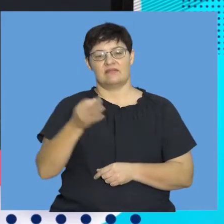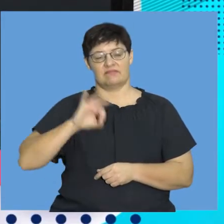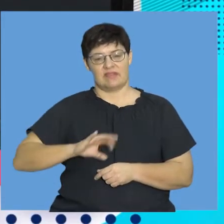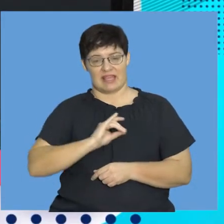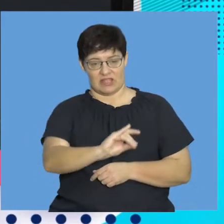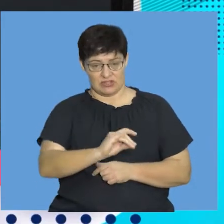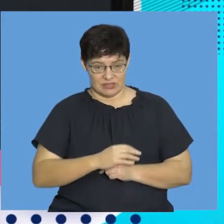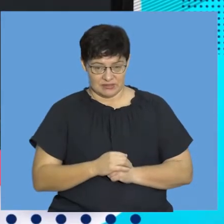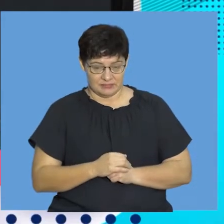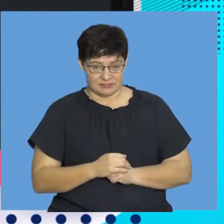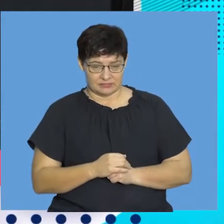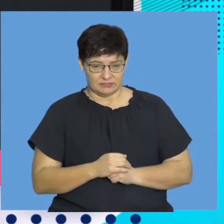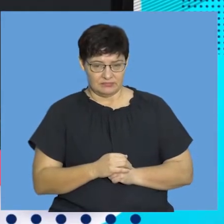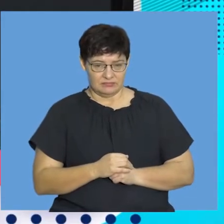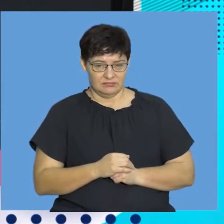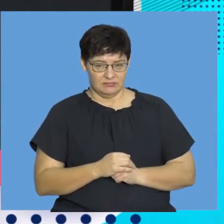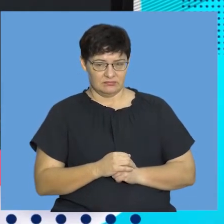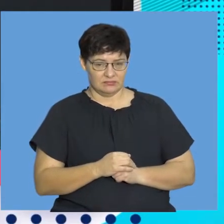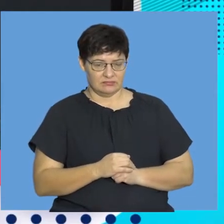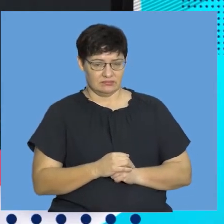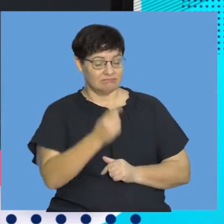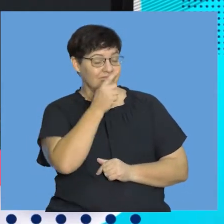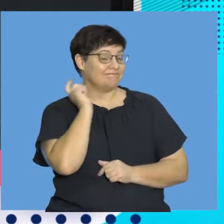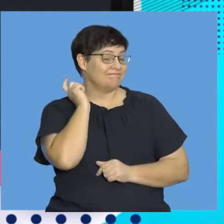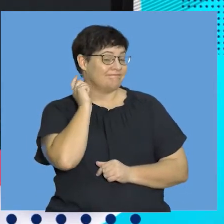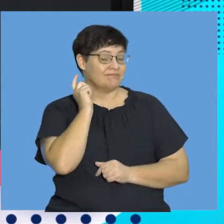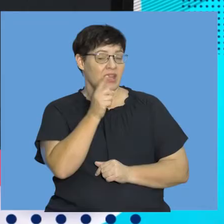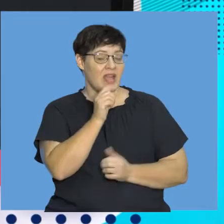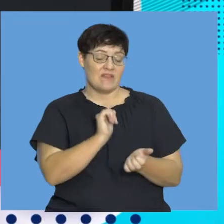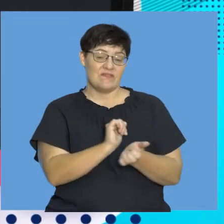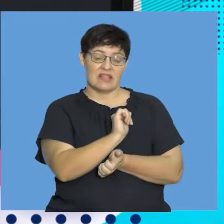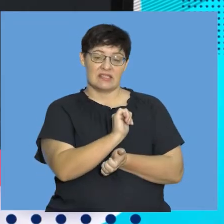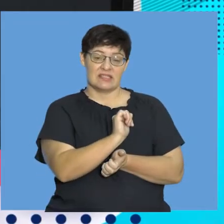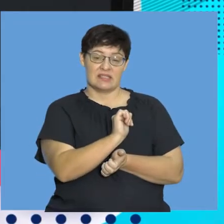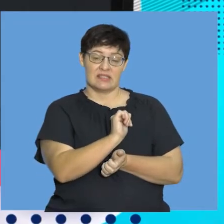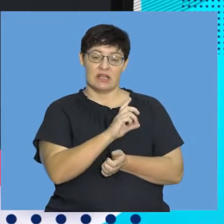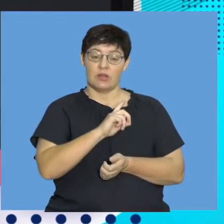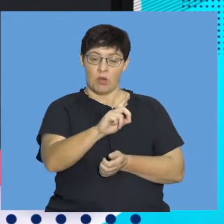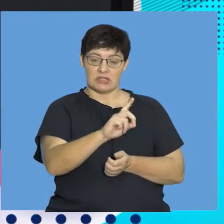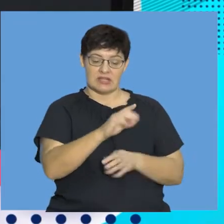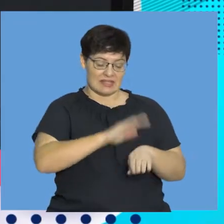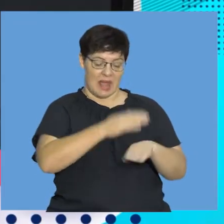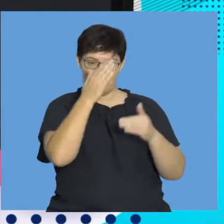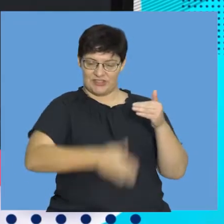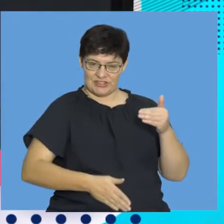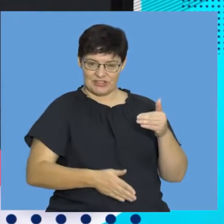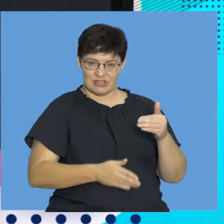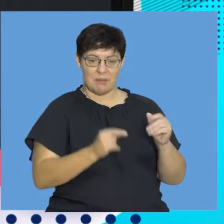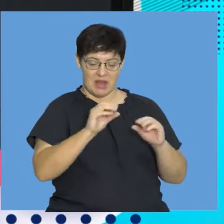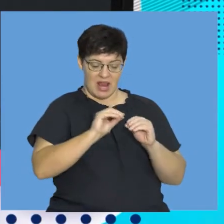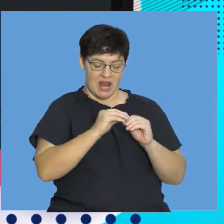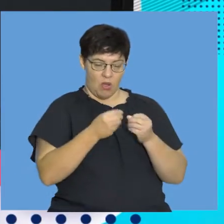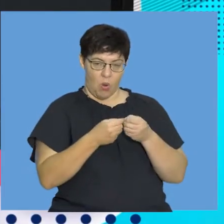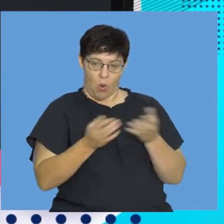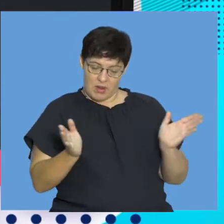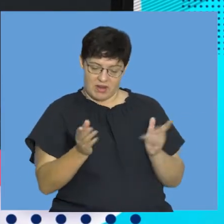of cash. And also taking into consideration, when a fixed deposit matures, that money is also flowing into